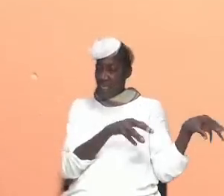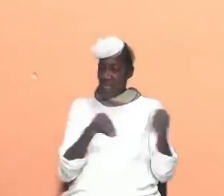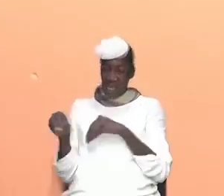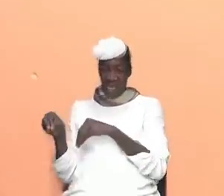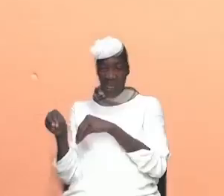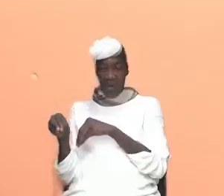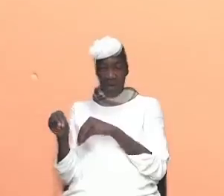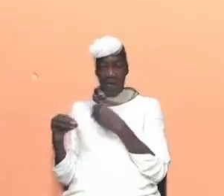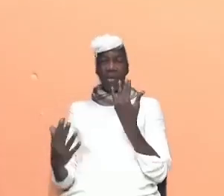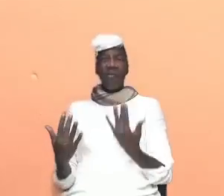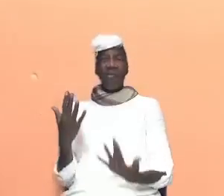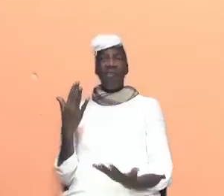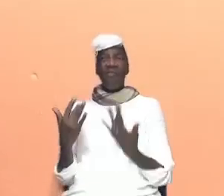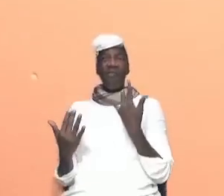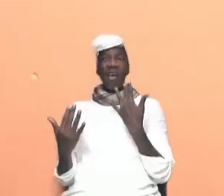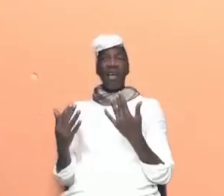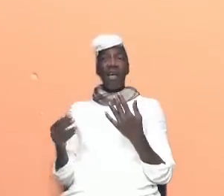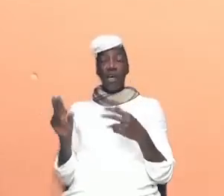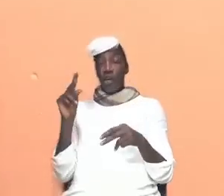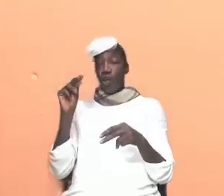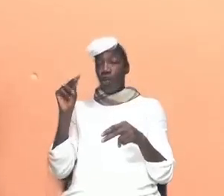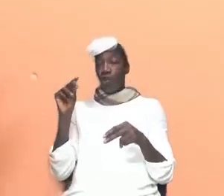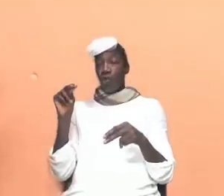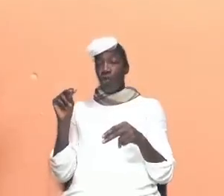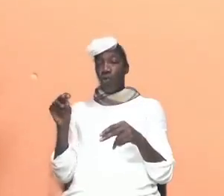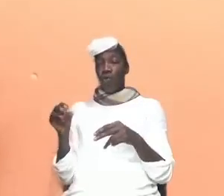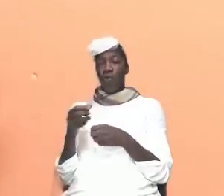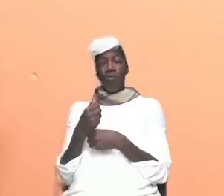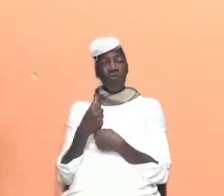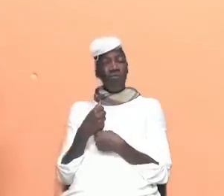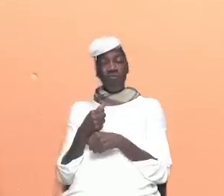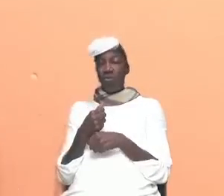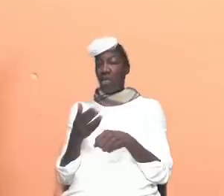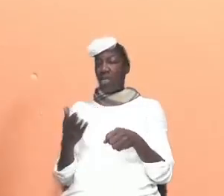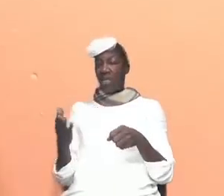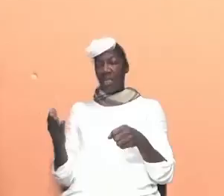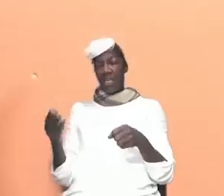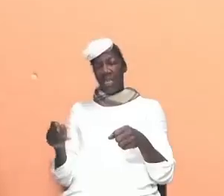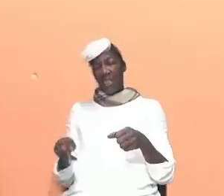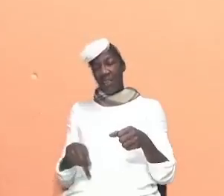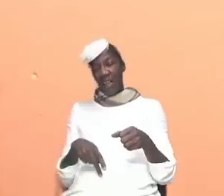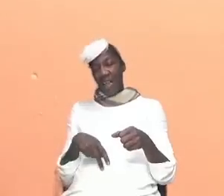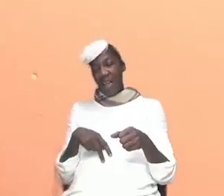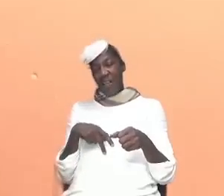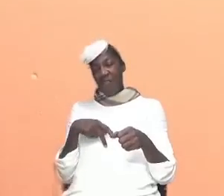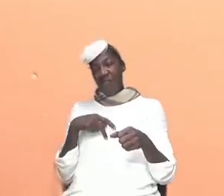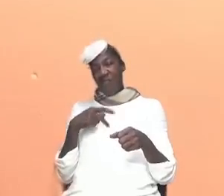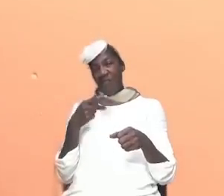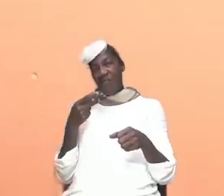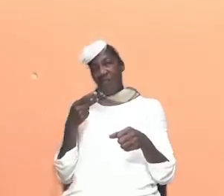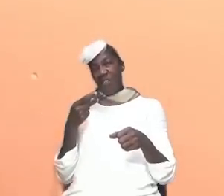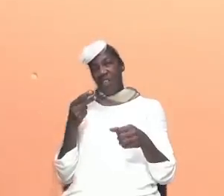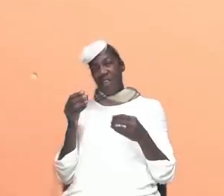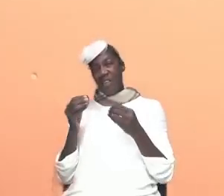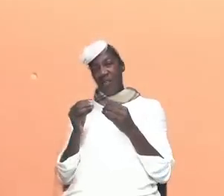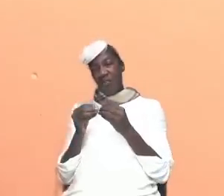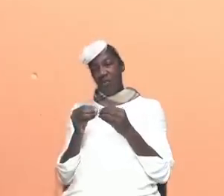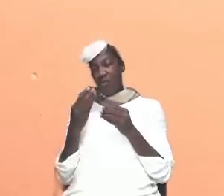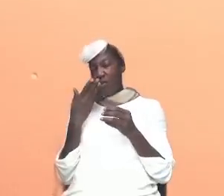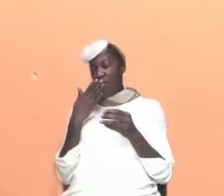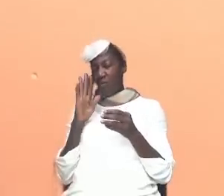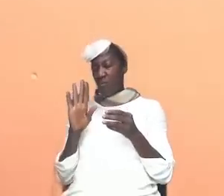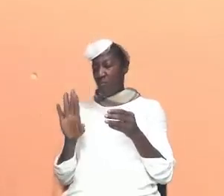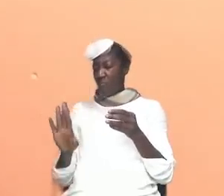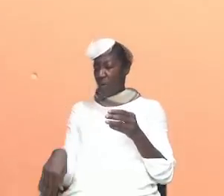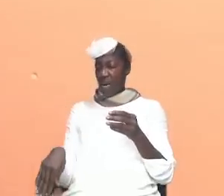the fire. But no, it won't. It will only make things feel even more remorseful to